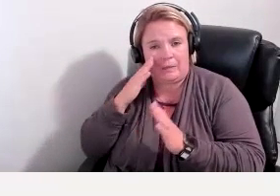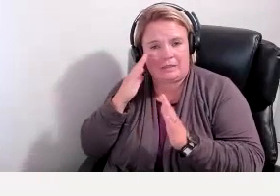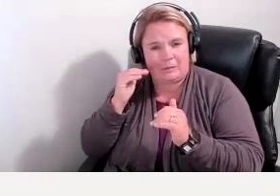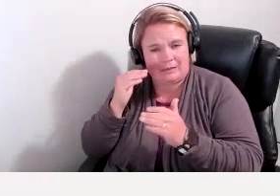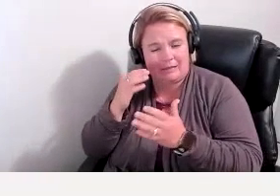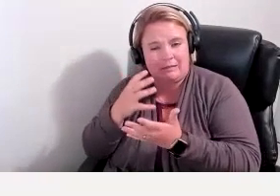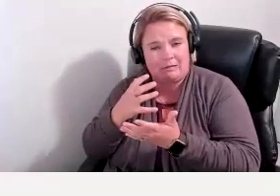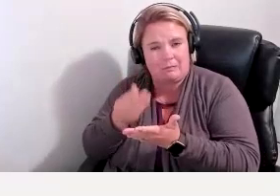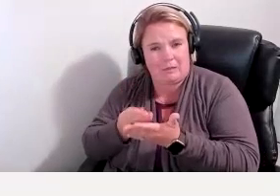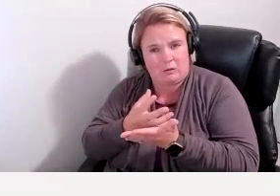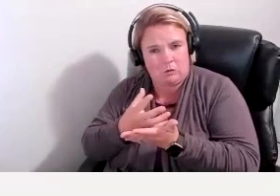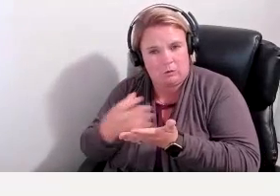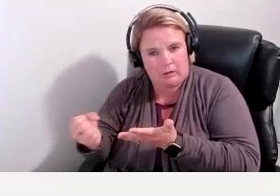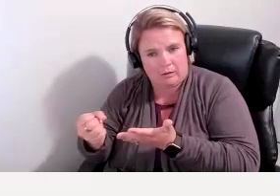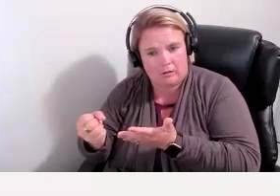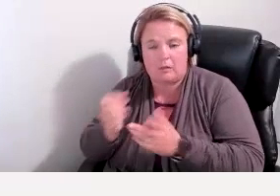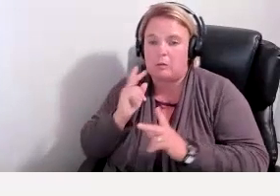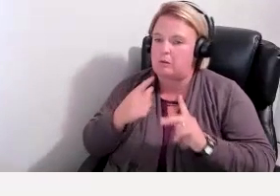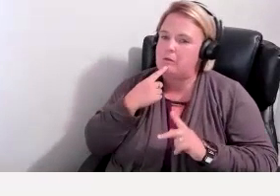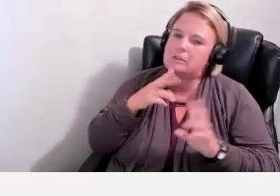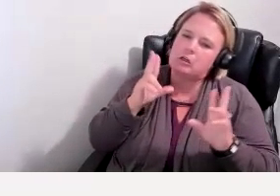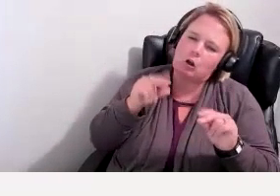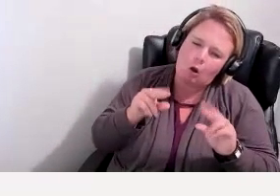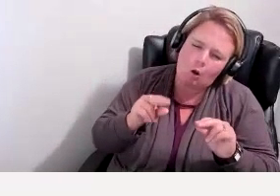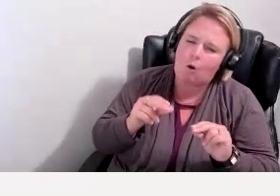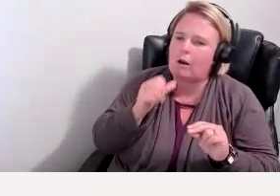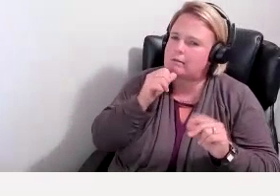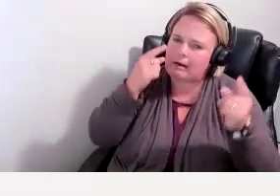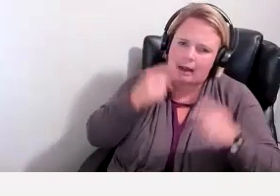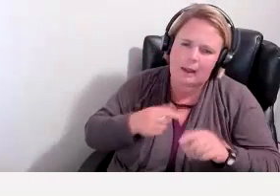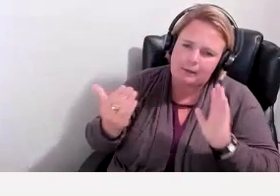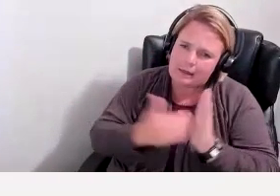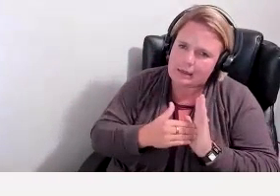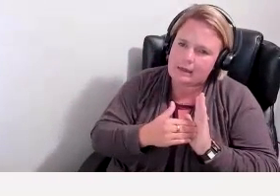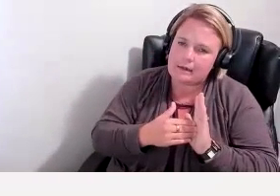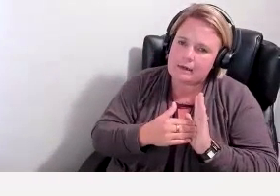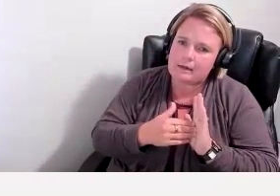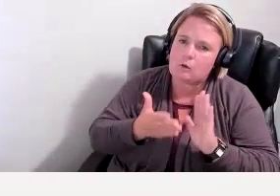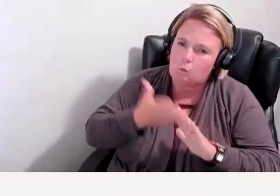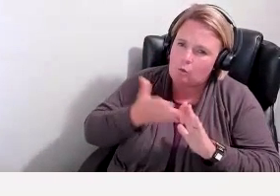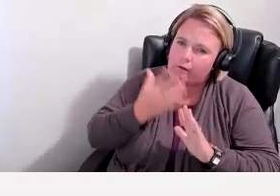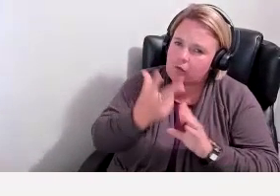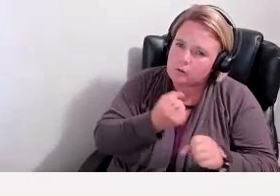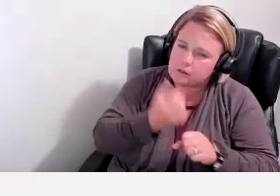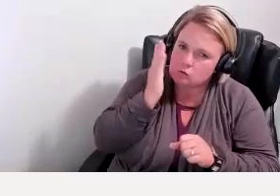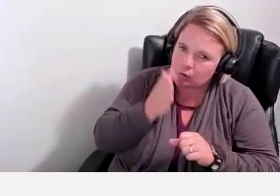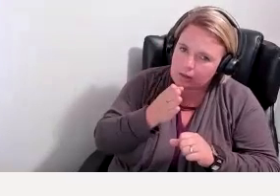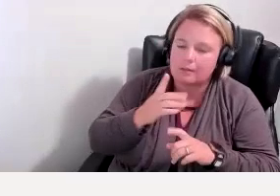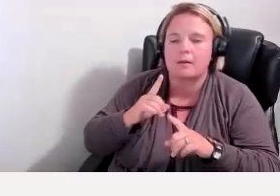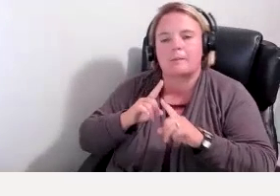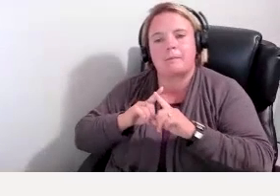before. People have assured me that's not going to happen this time. It's going to run. So we're going to go under that